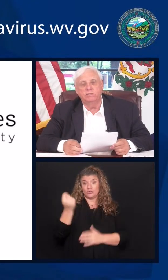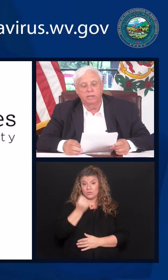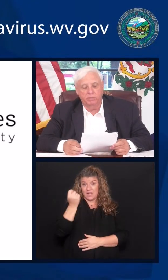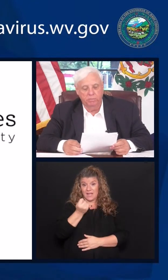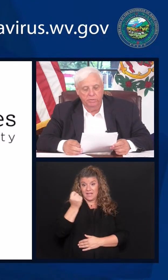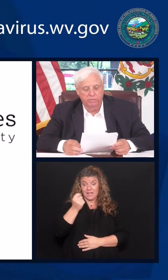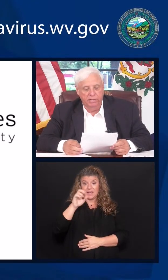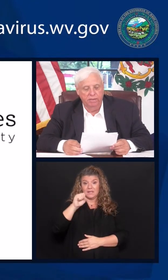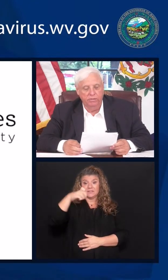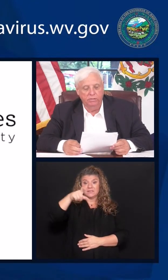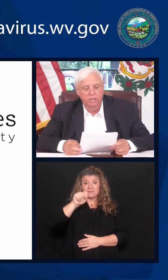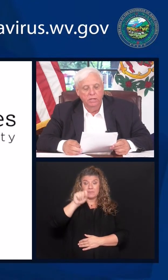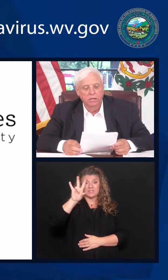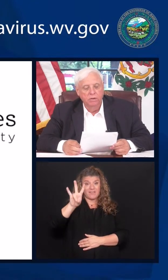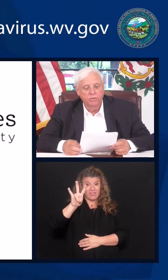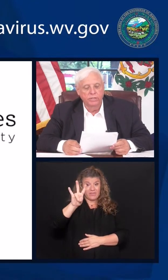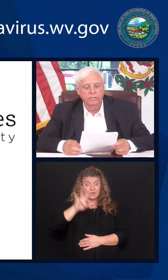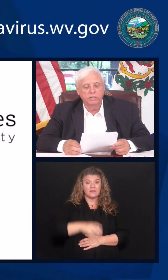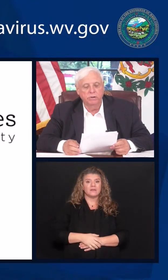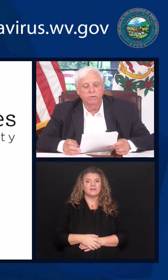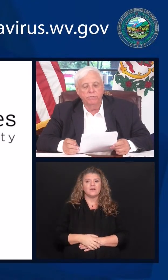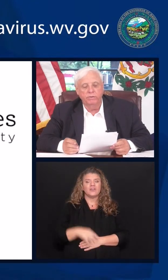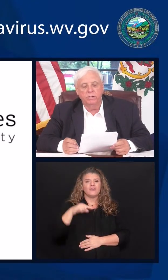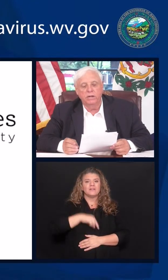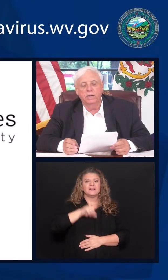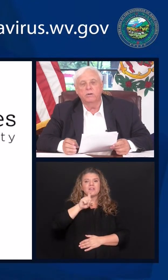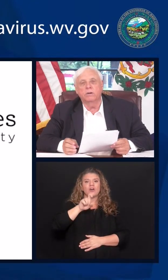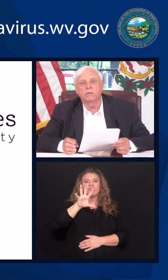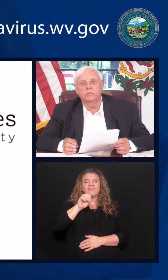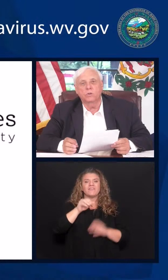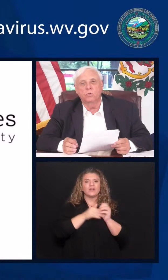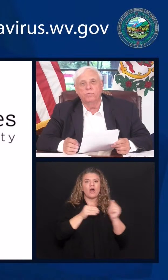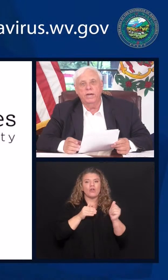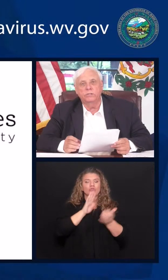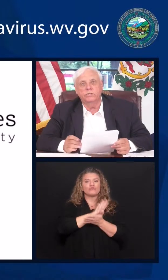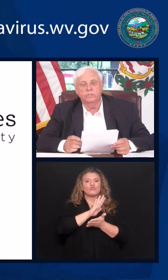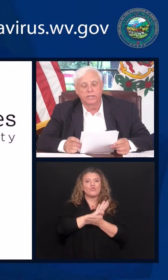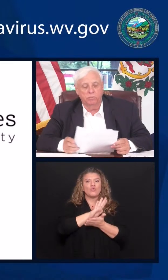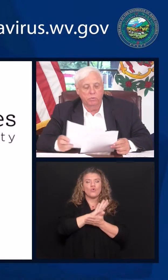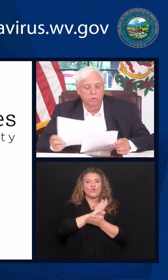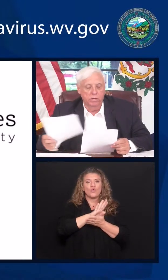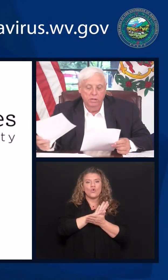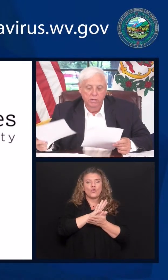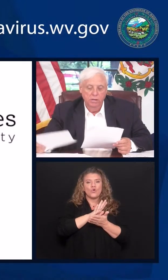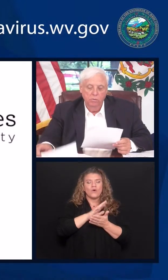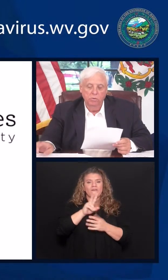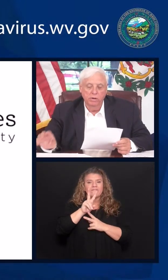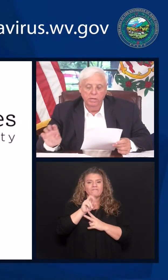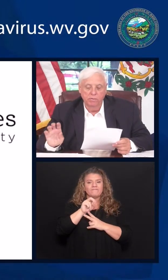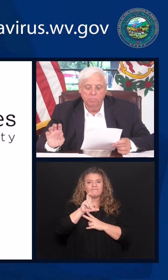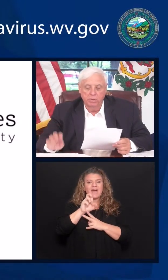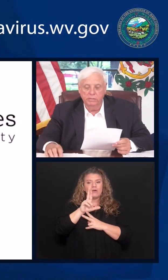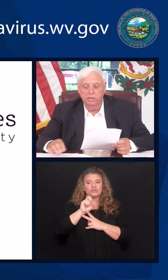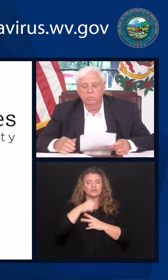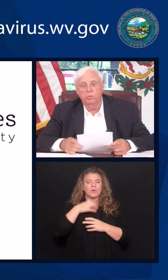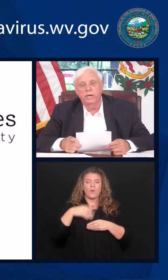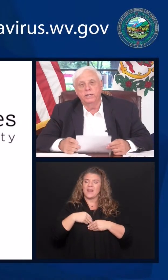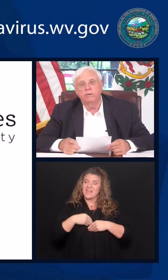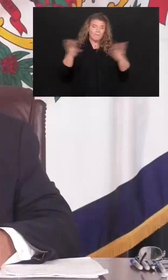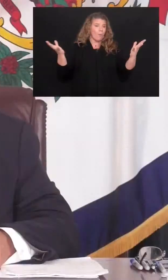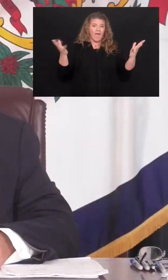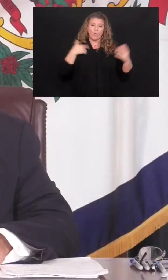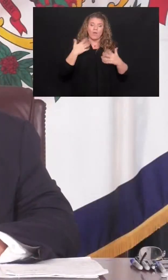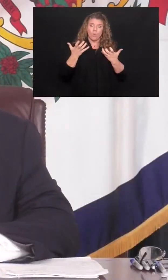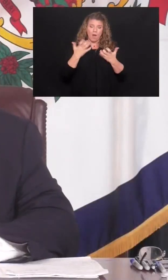Tuesday, September the 7th, for these $150 school vouchers, and we want to give a bunch of them away